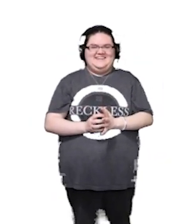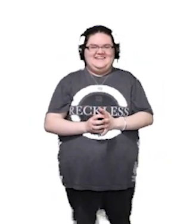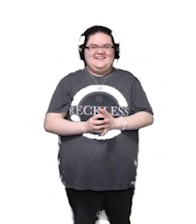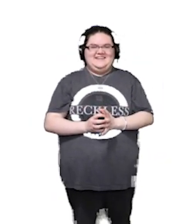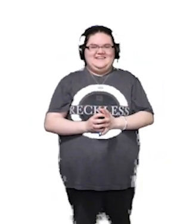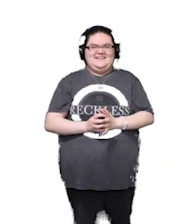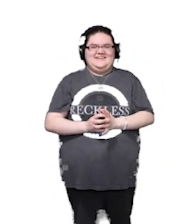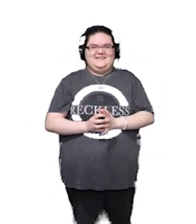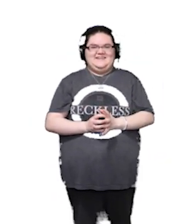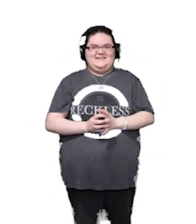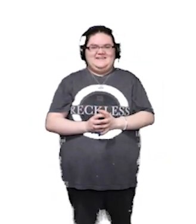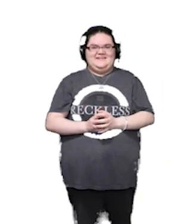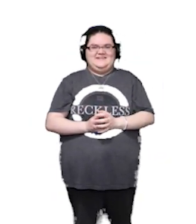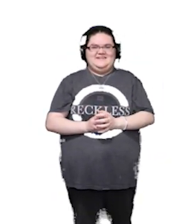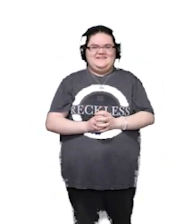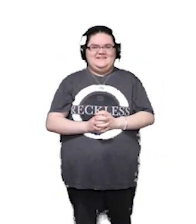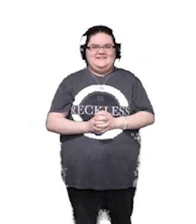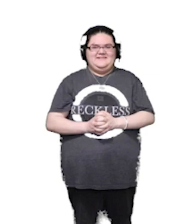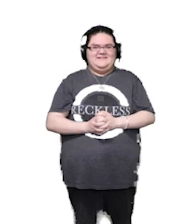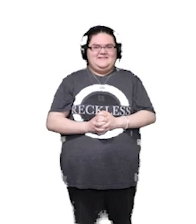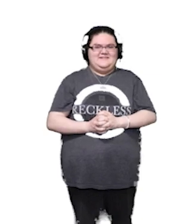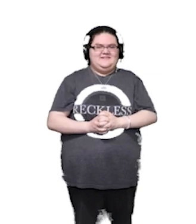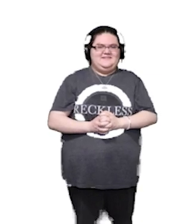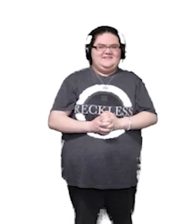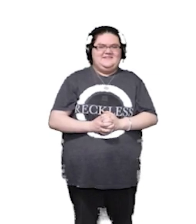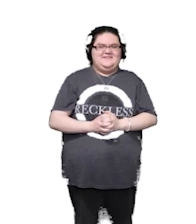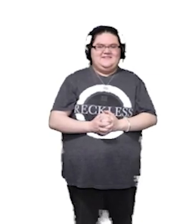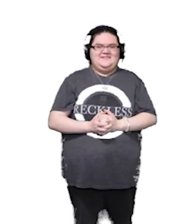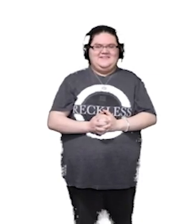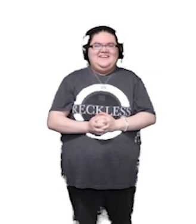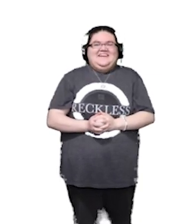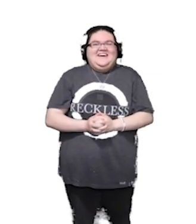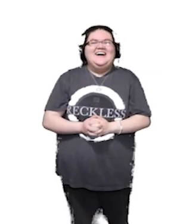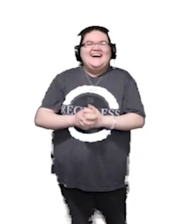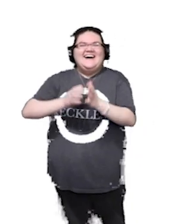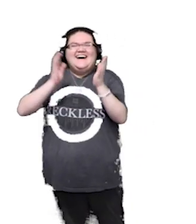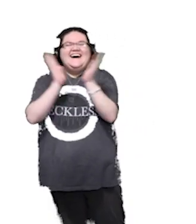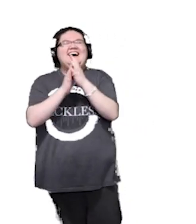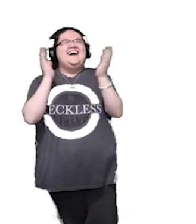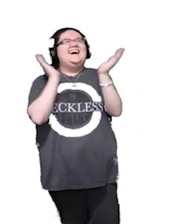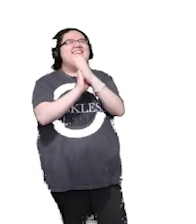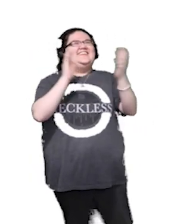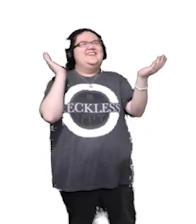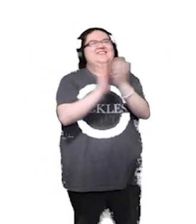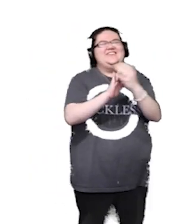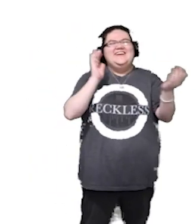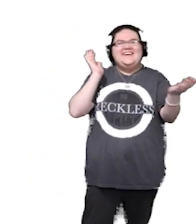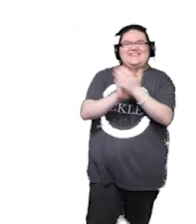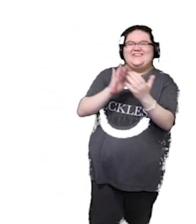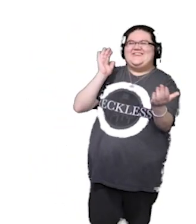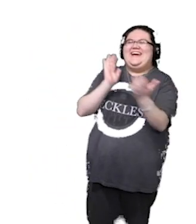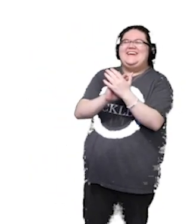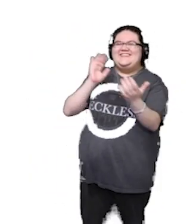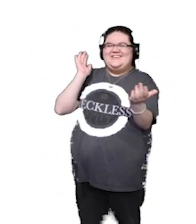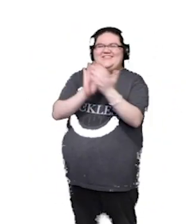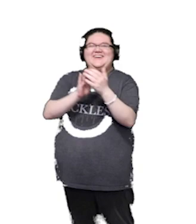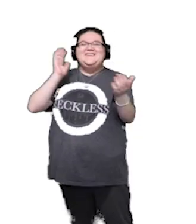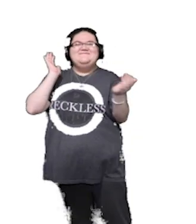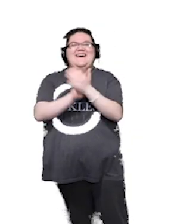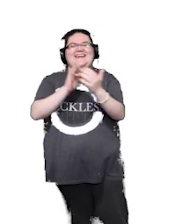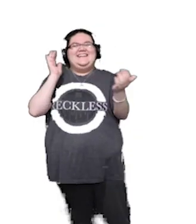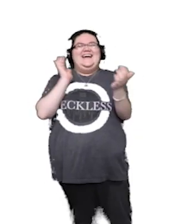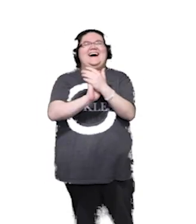weekends? Oh yes. Fish sandwich? Fish sandwich, please. Saturday and Sunday. Yeah. Just one fish sandwich. That'd be all.